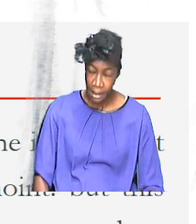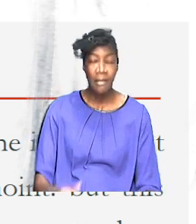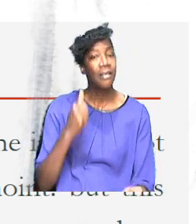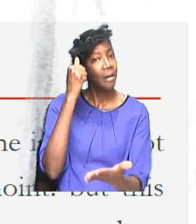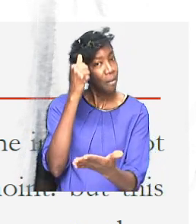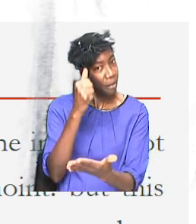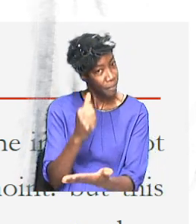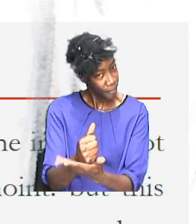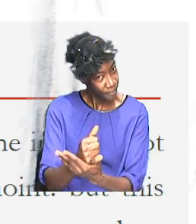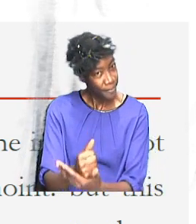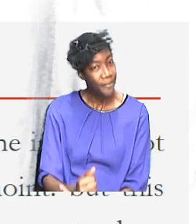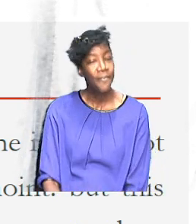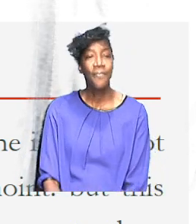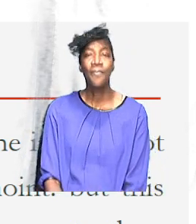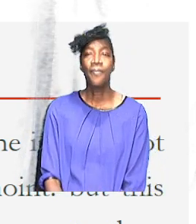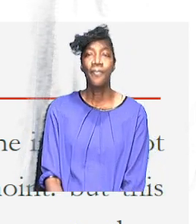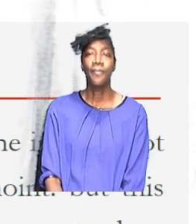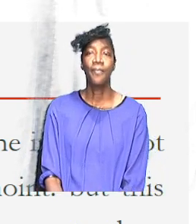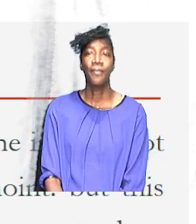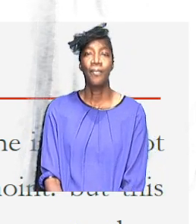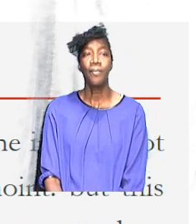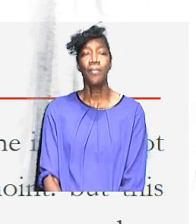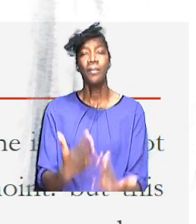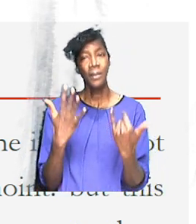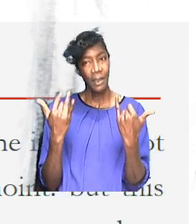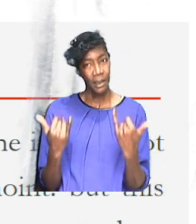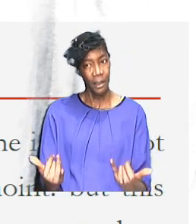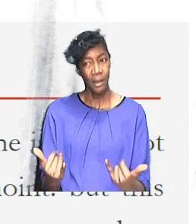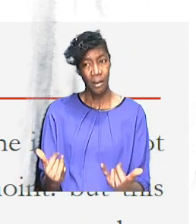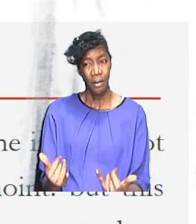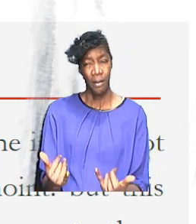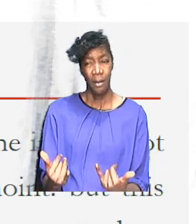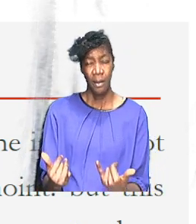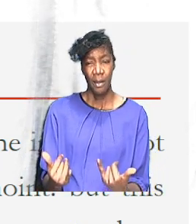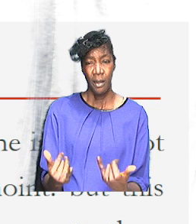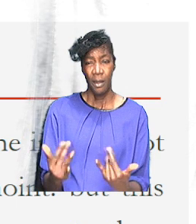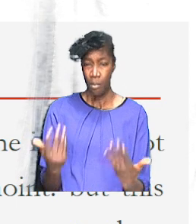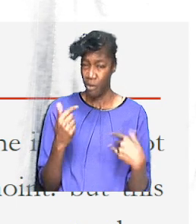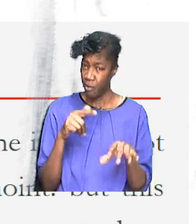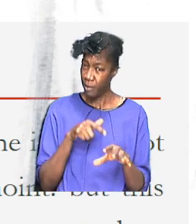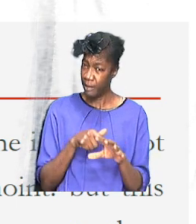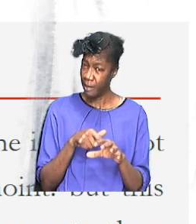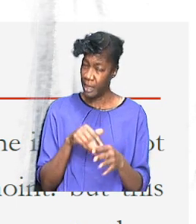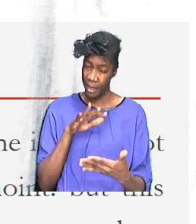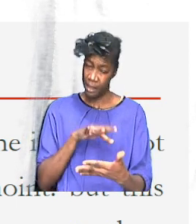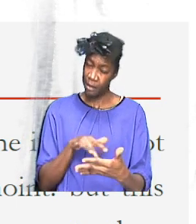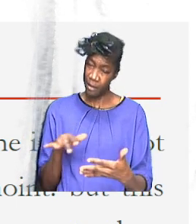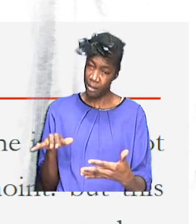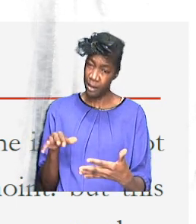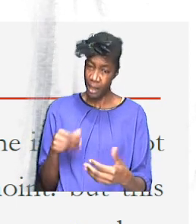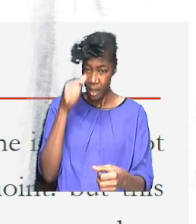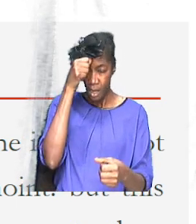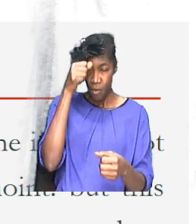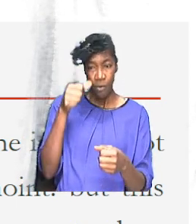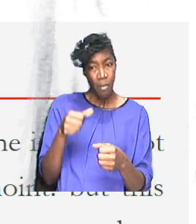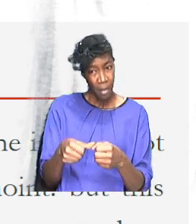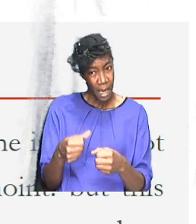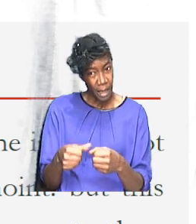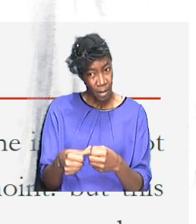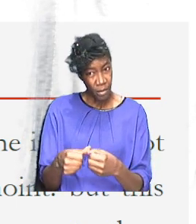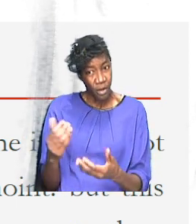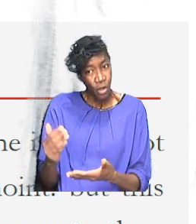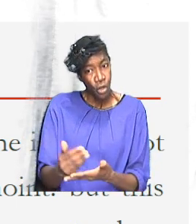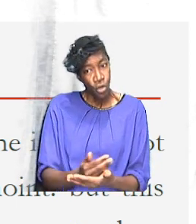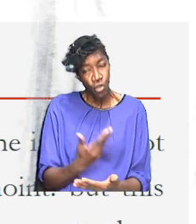God. Now, before we get into the study, let me remind us of some